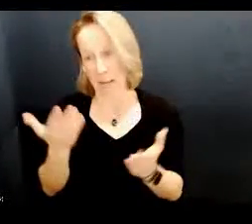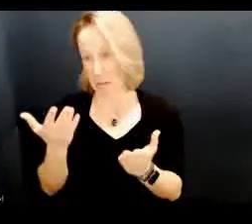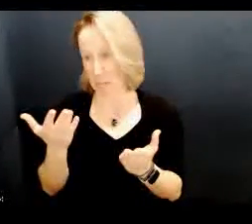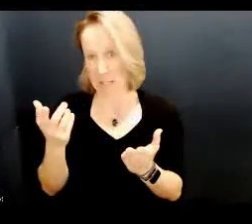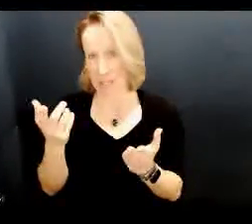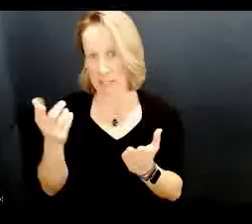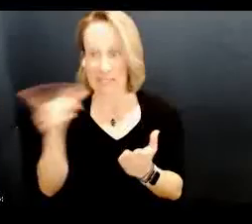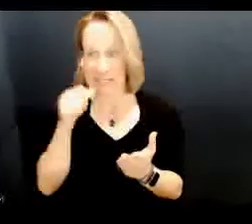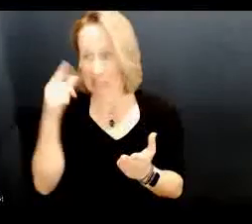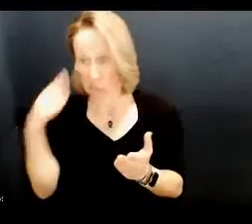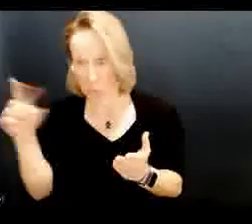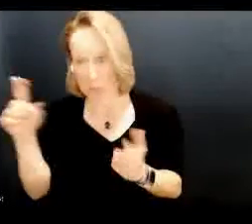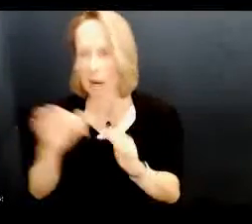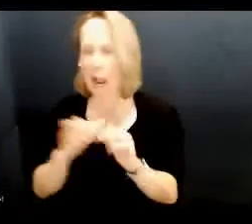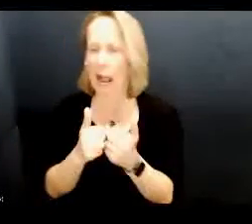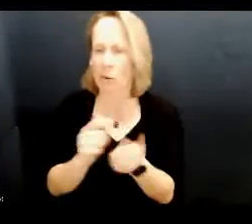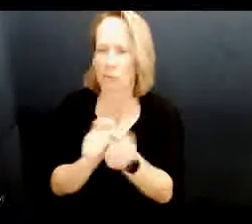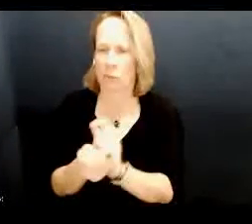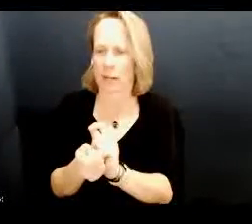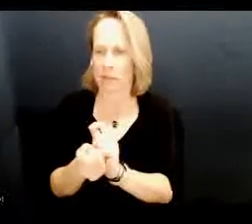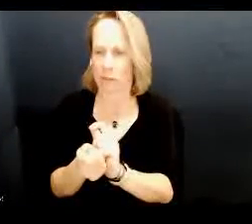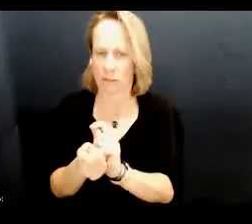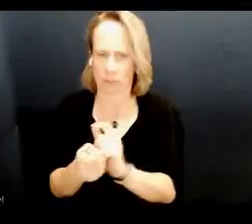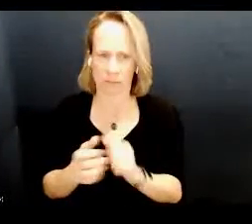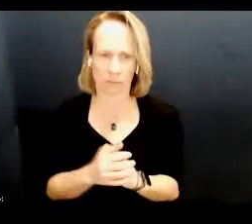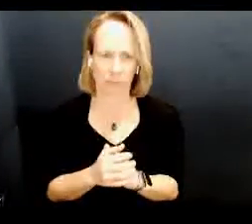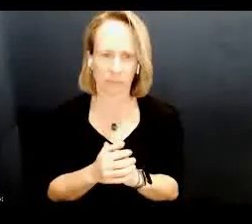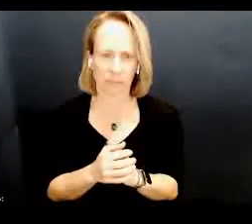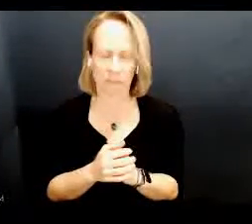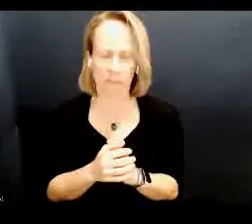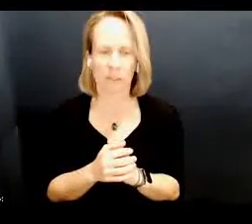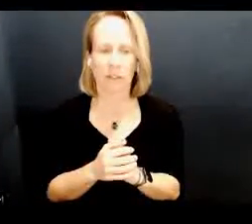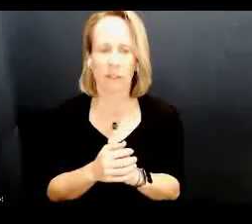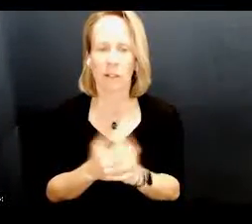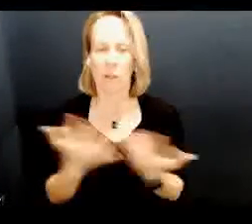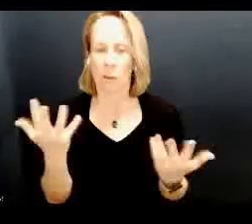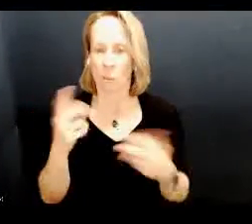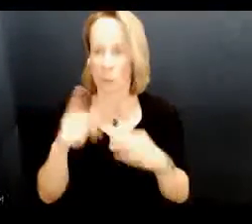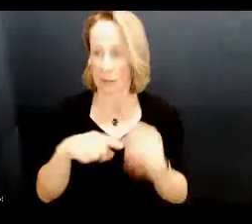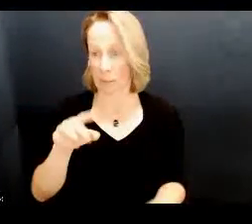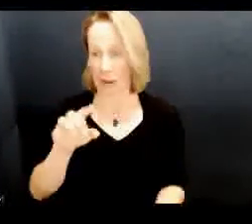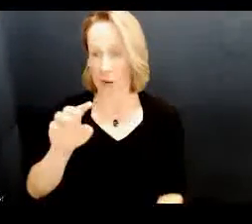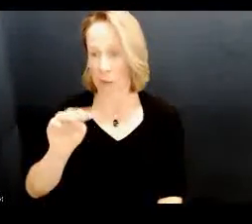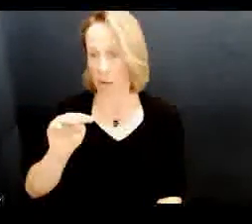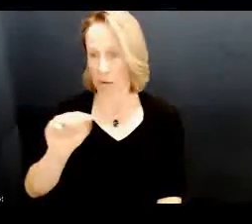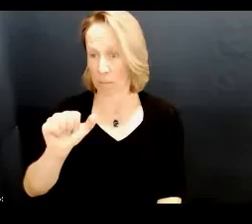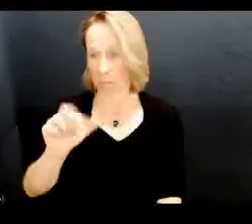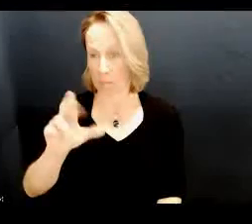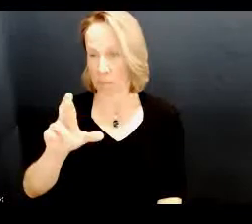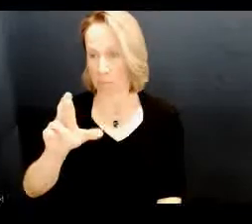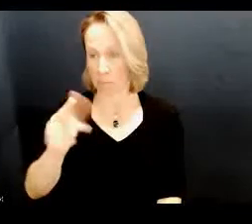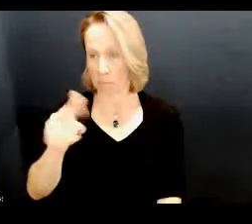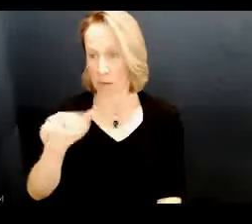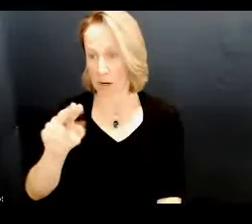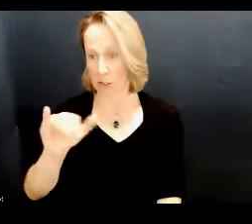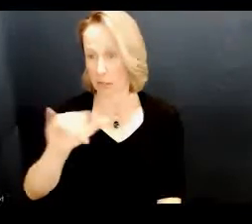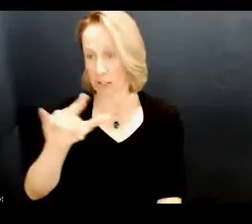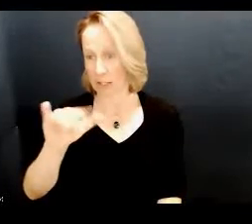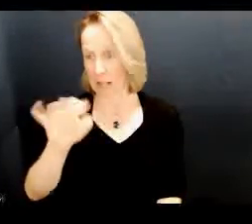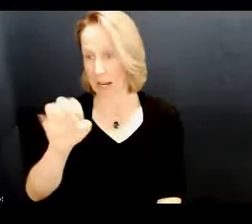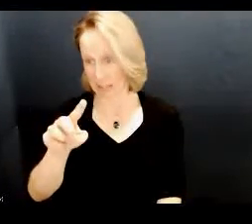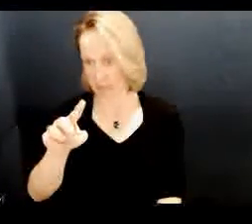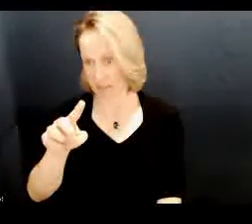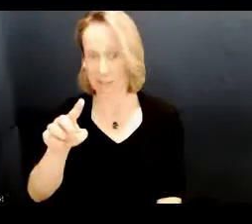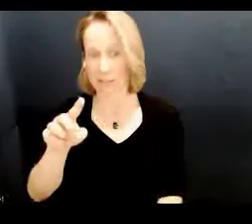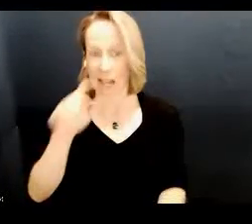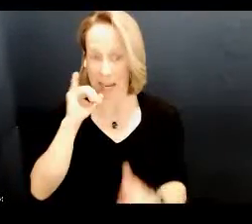that? How are marginalized identities potentially being harmed? Right, we know, especially with sexual assault